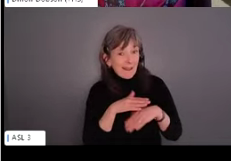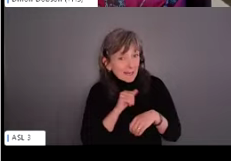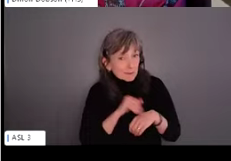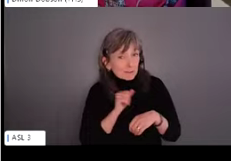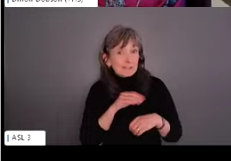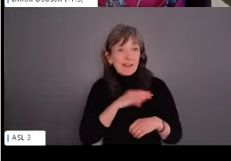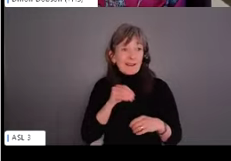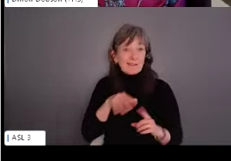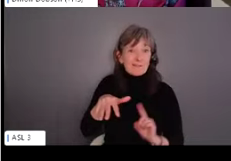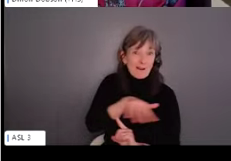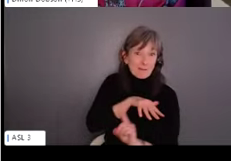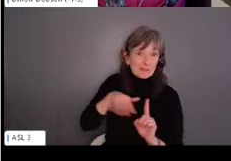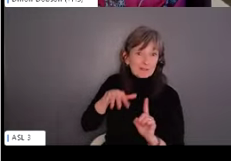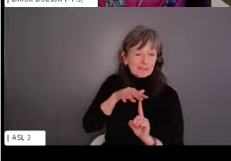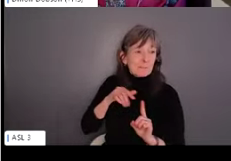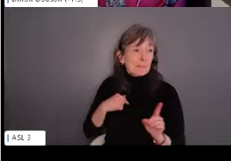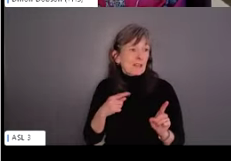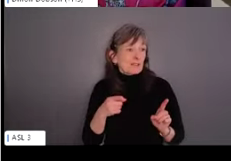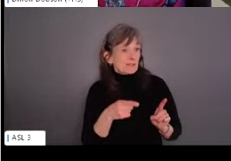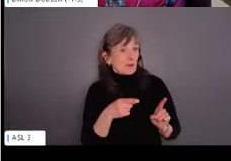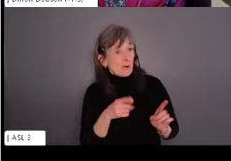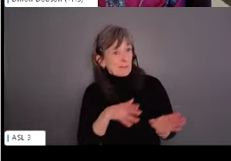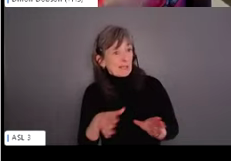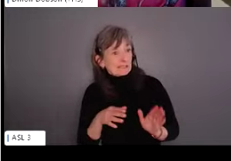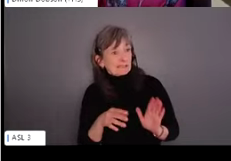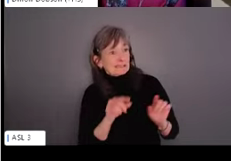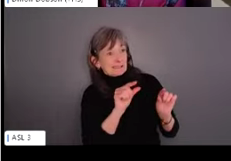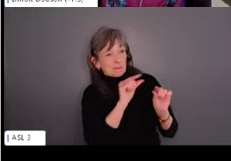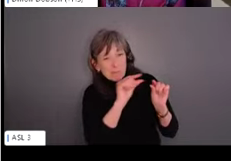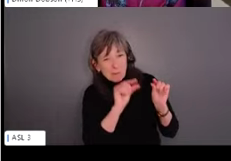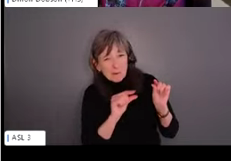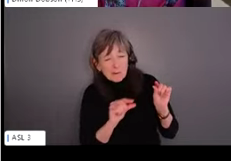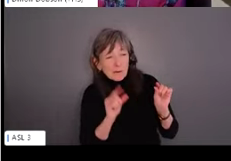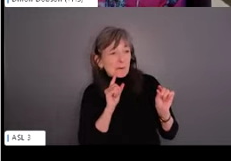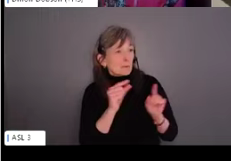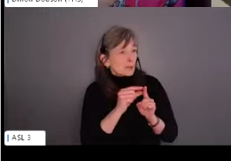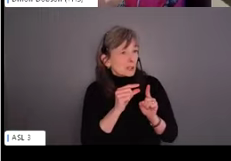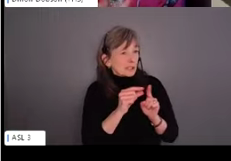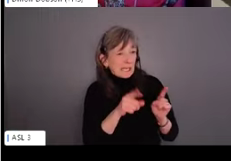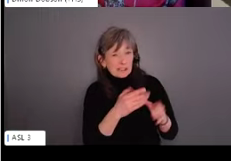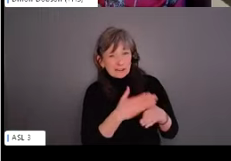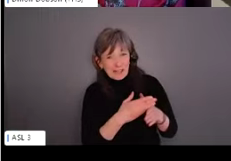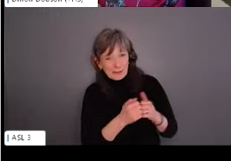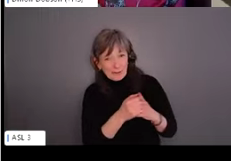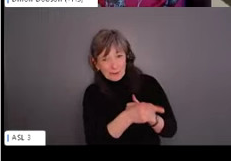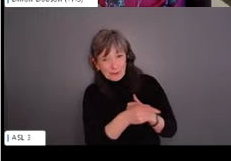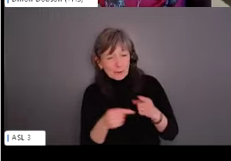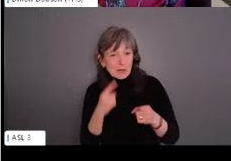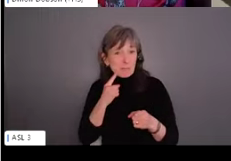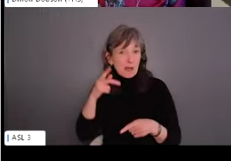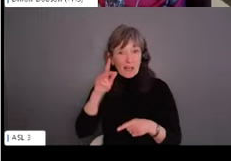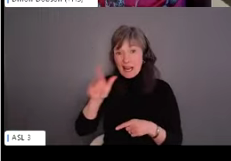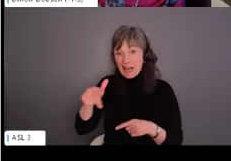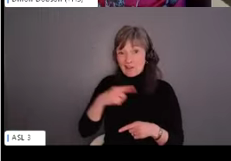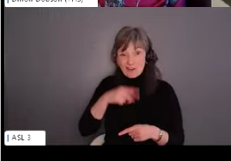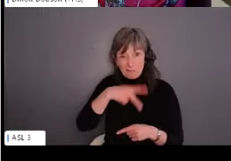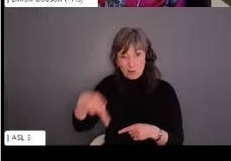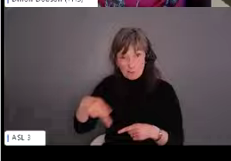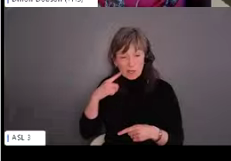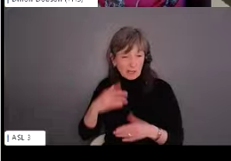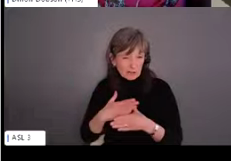this screen really intentionally, and I know it's a lot of very small words. I'm happy to share my PowerPoint afterwards, but